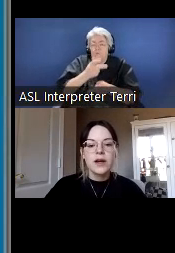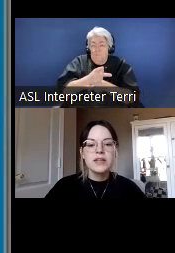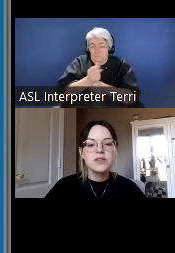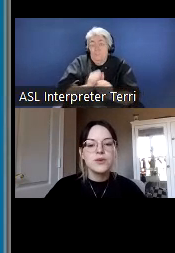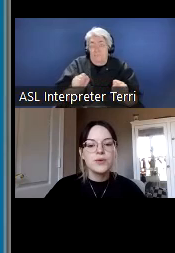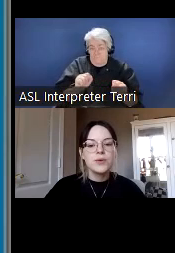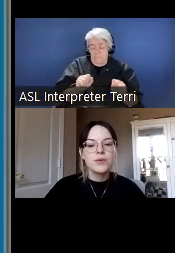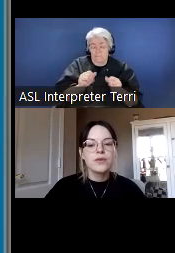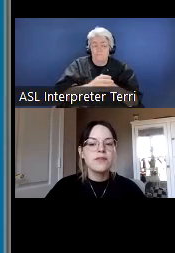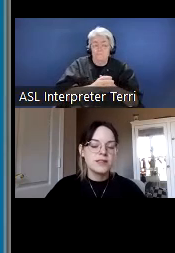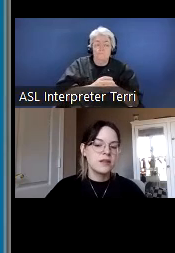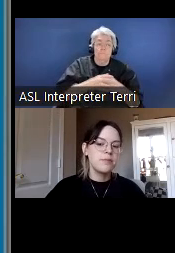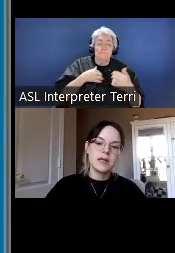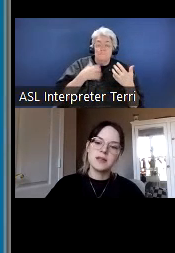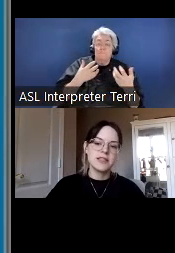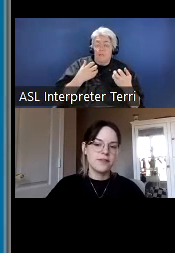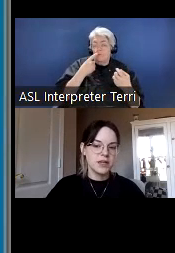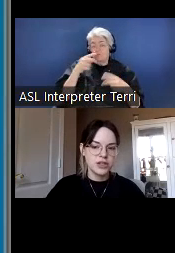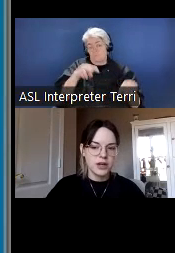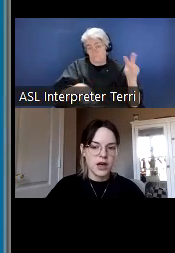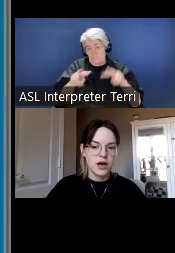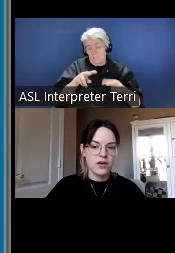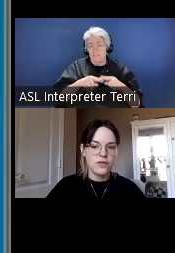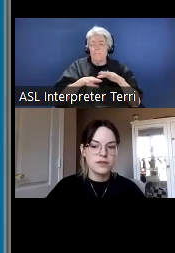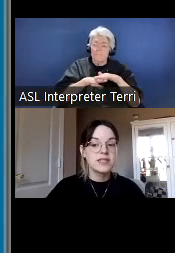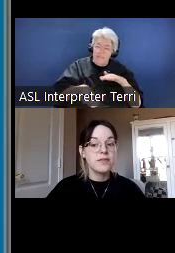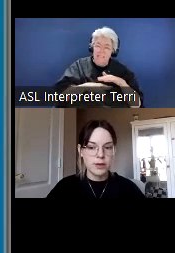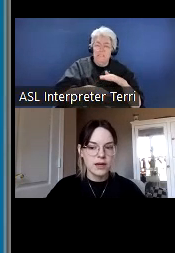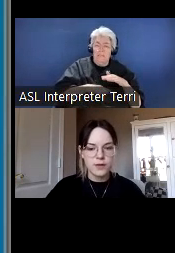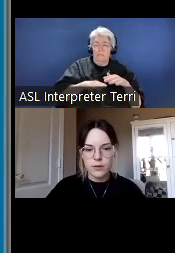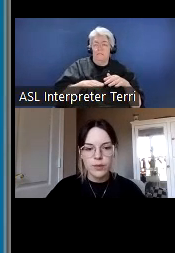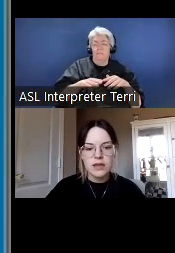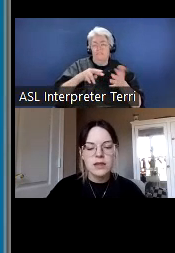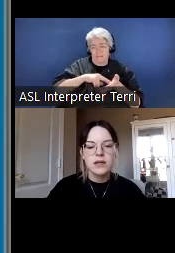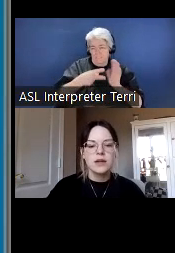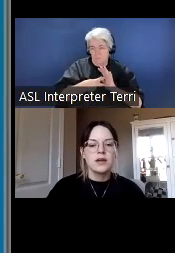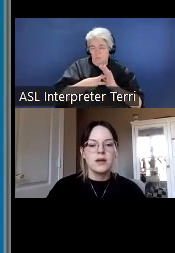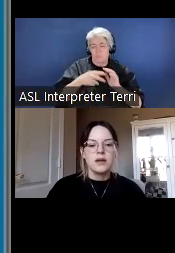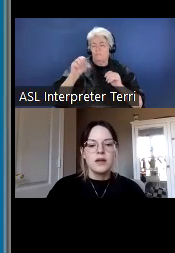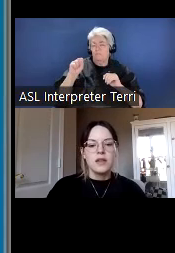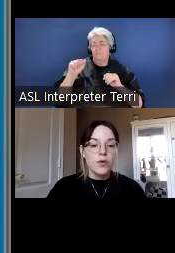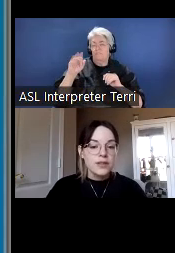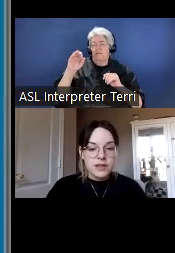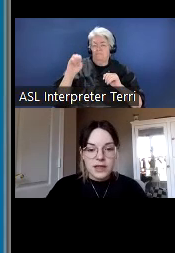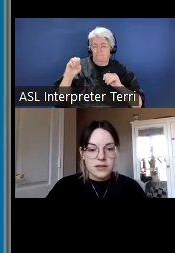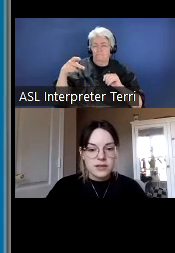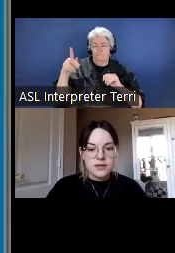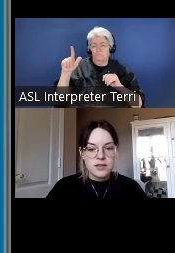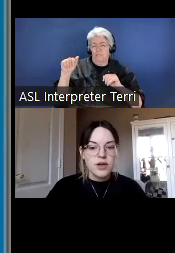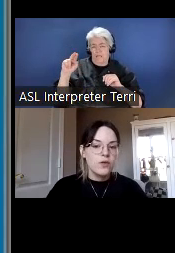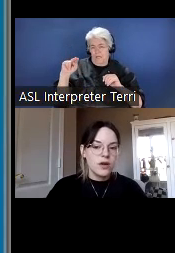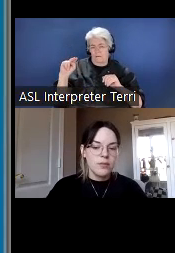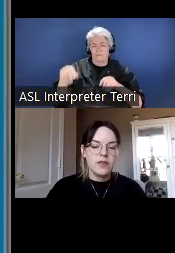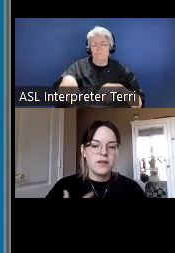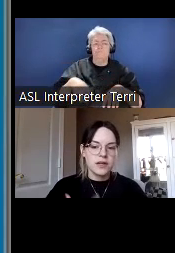I wanted to revisit the basic definition of safety planning for a moment. The important